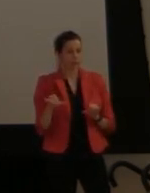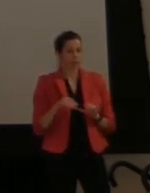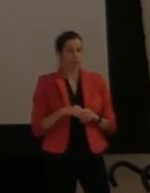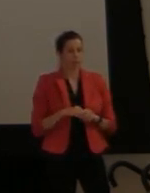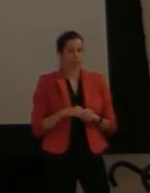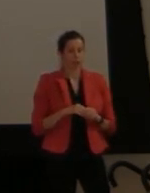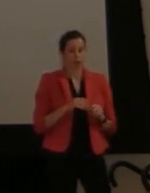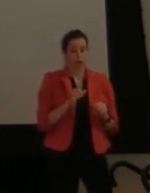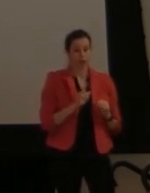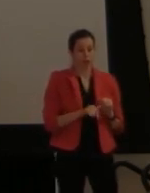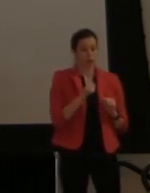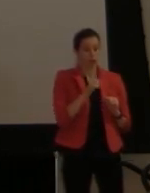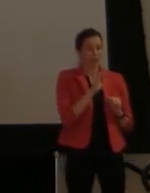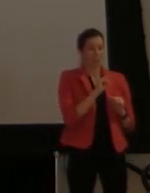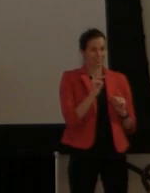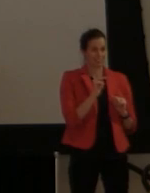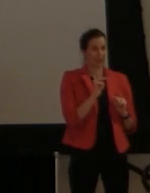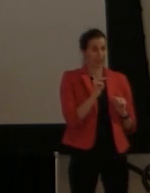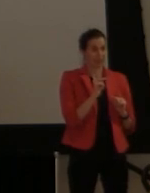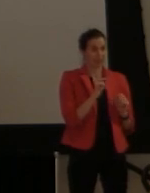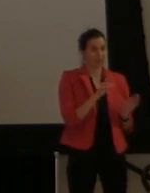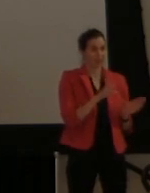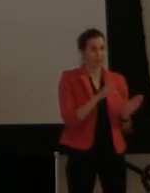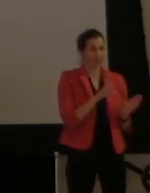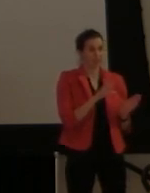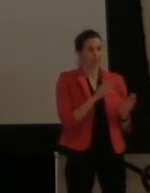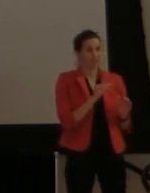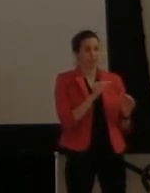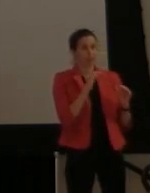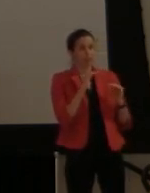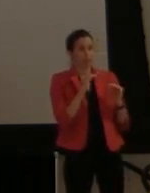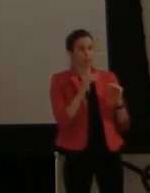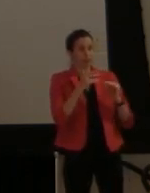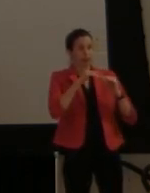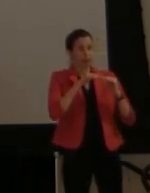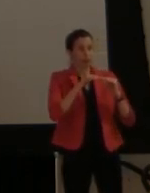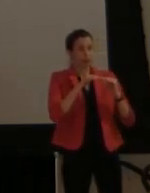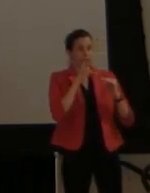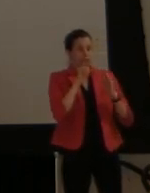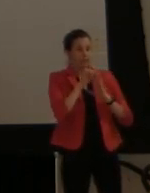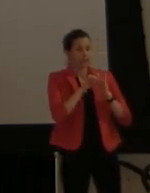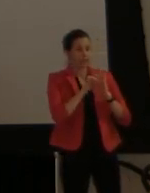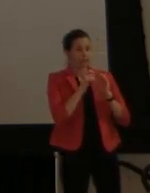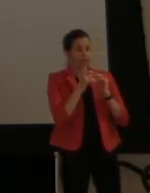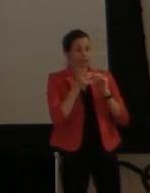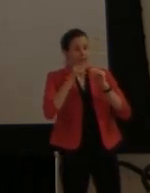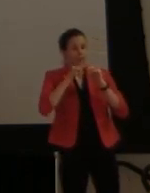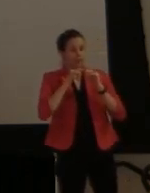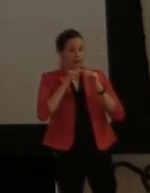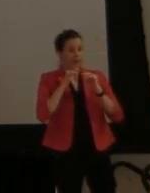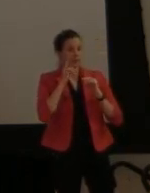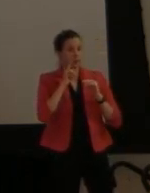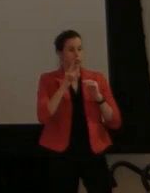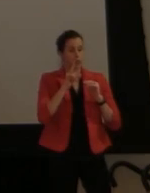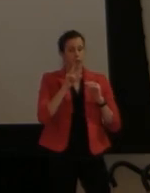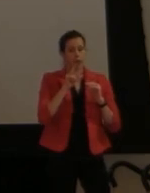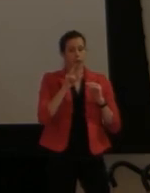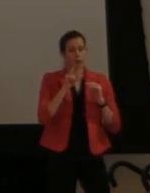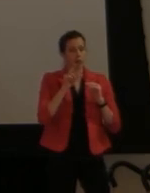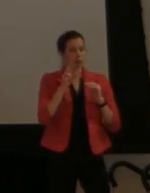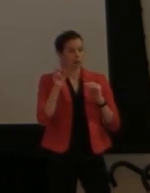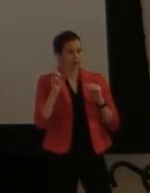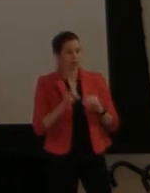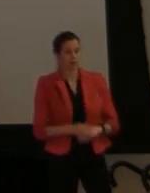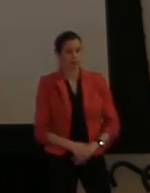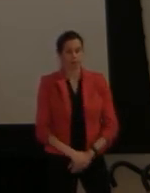The lowest, Cincinnati, and then we increase slightly for the state and a little slightly for the